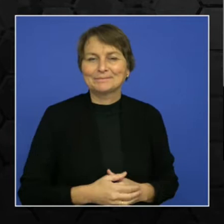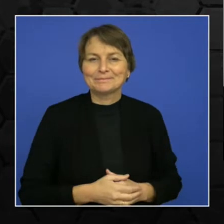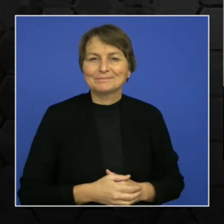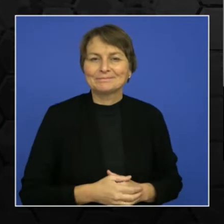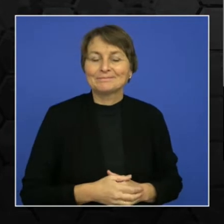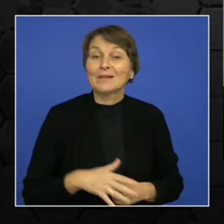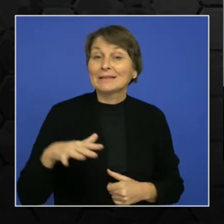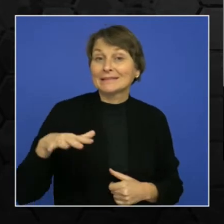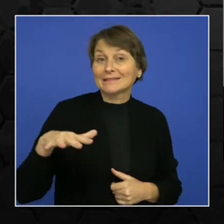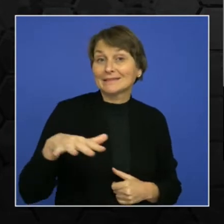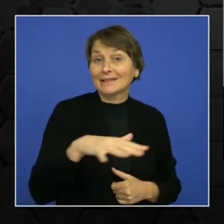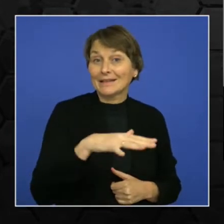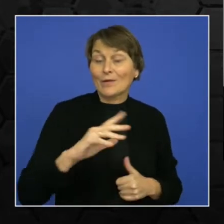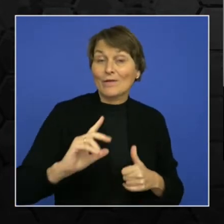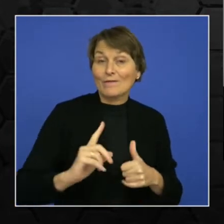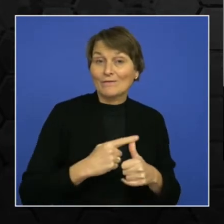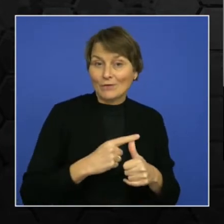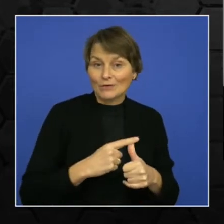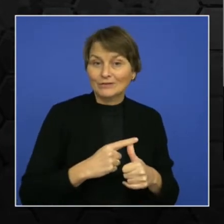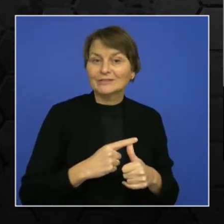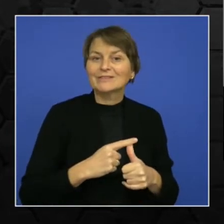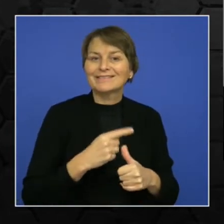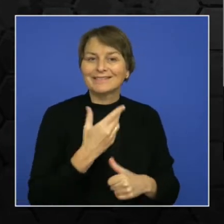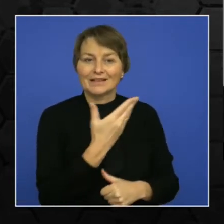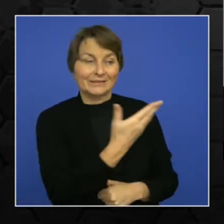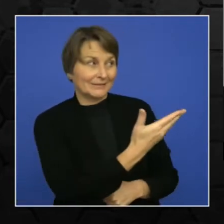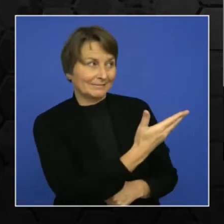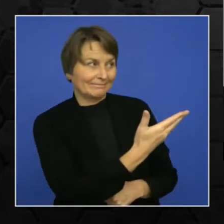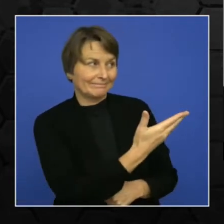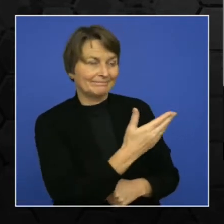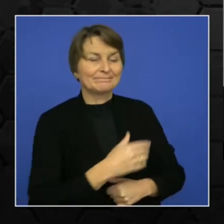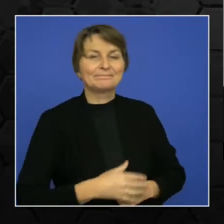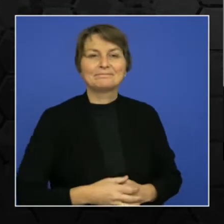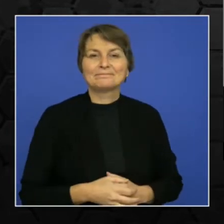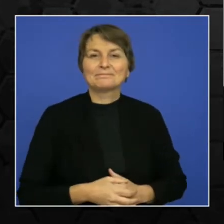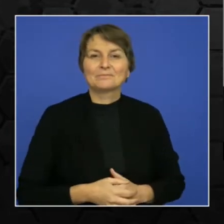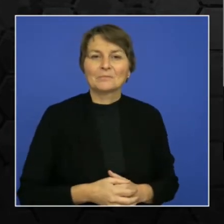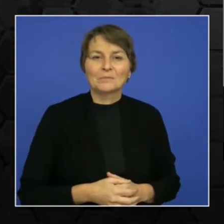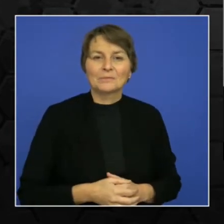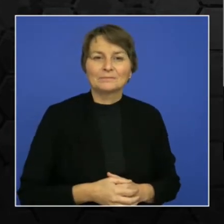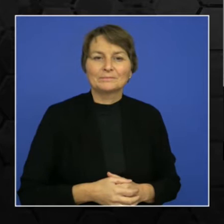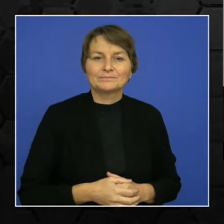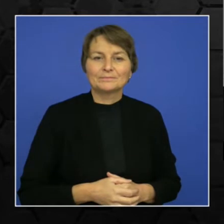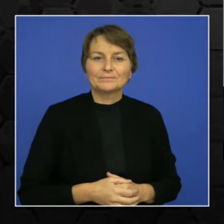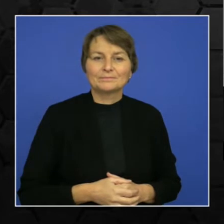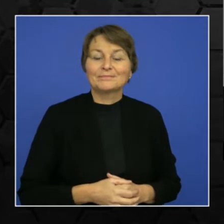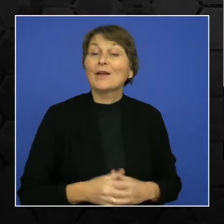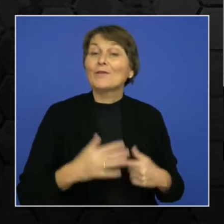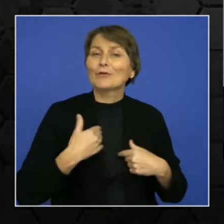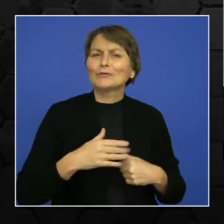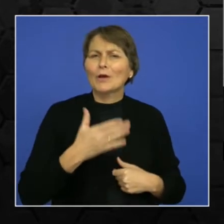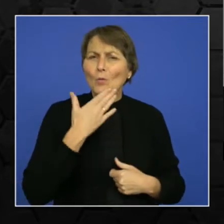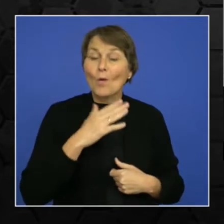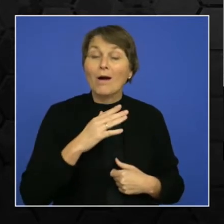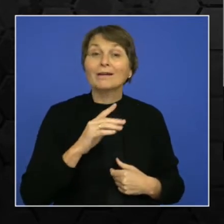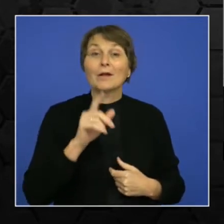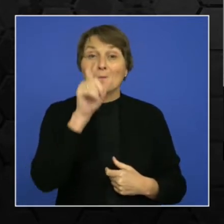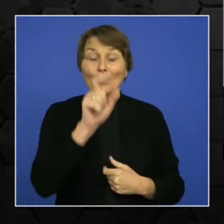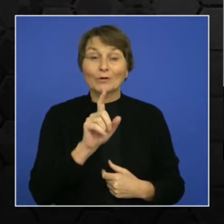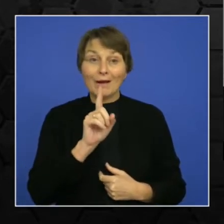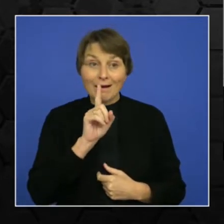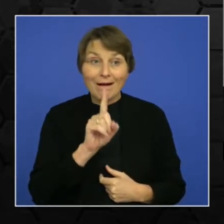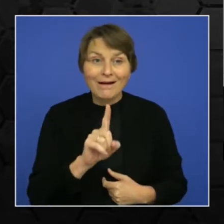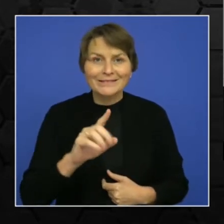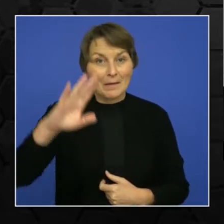using. It's called the prompt scenario step. So here I'll just rename it to greetings, because I want to greet the user. So hello, how can I help